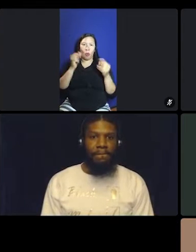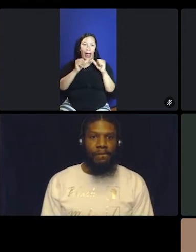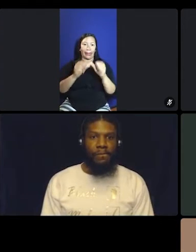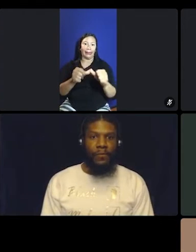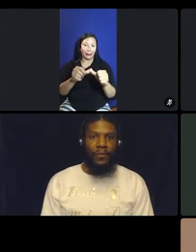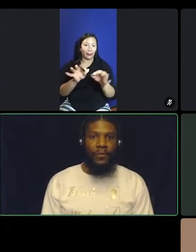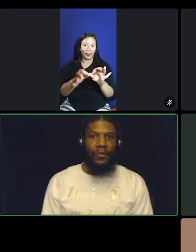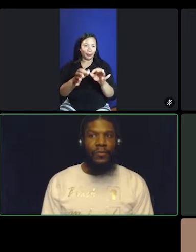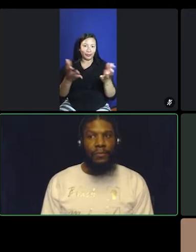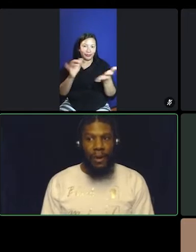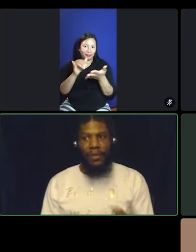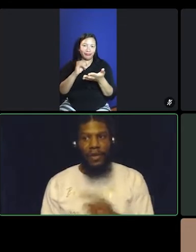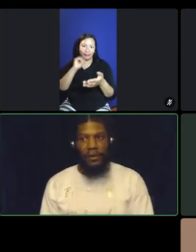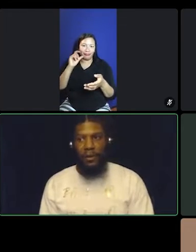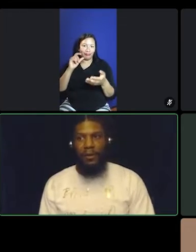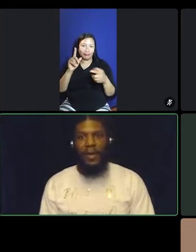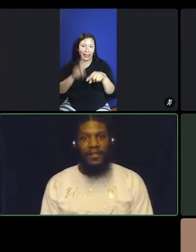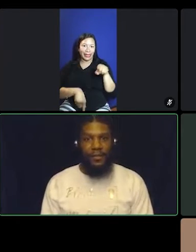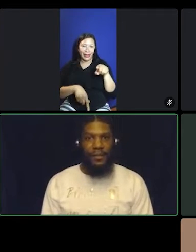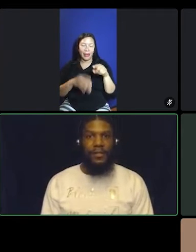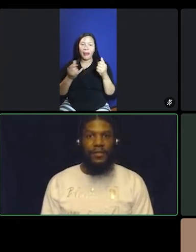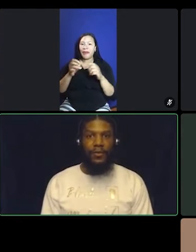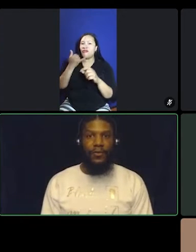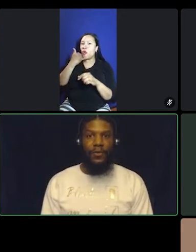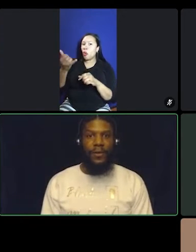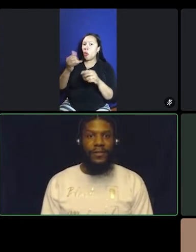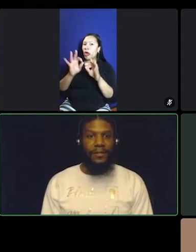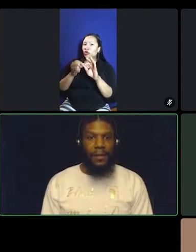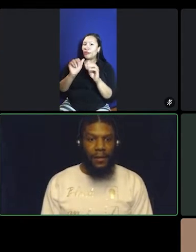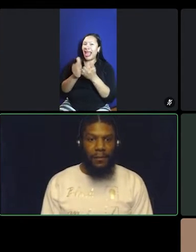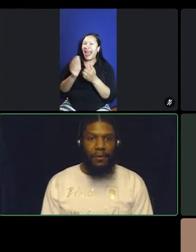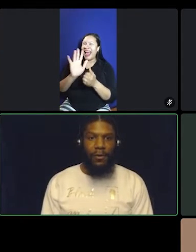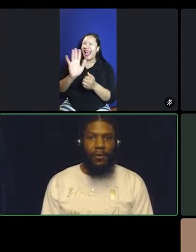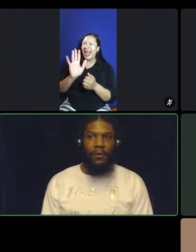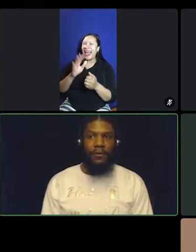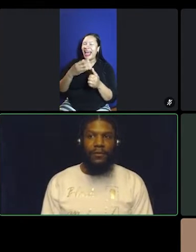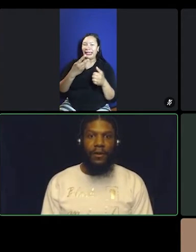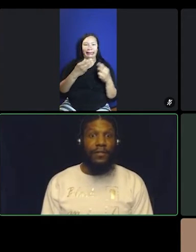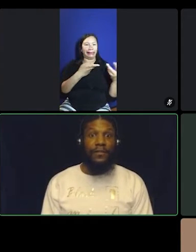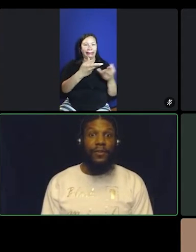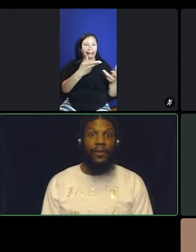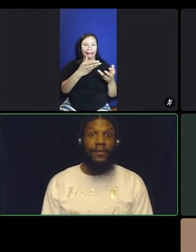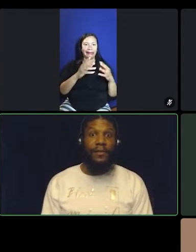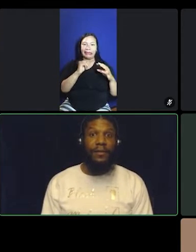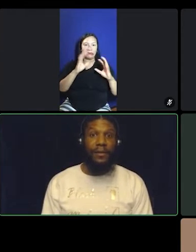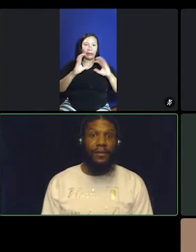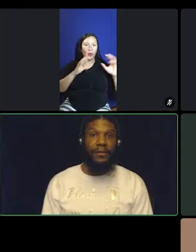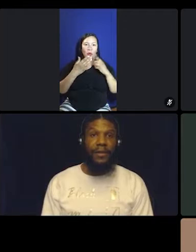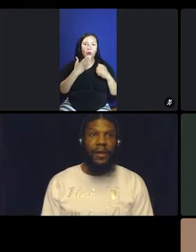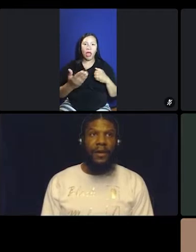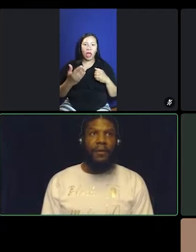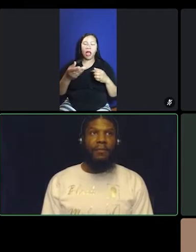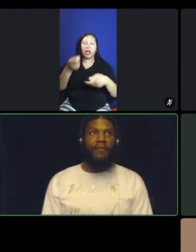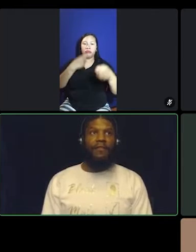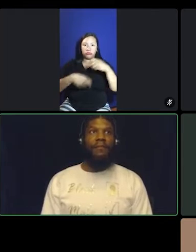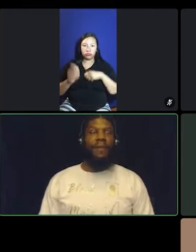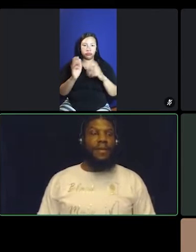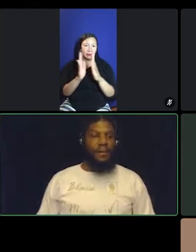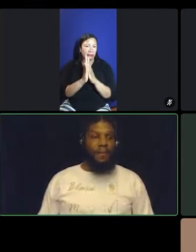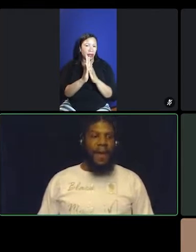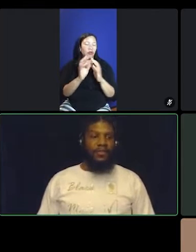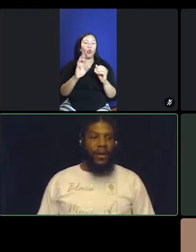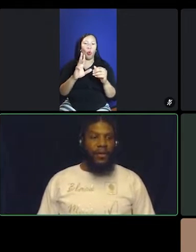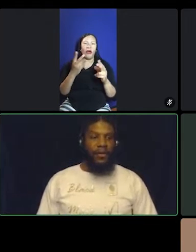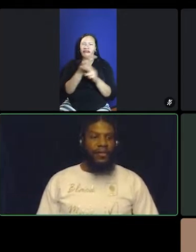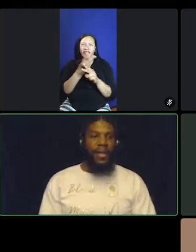Right. You would probably have to call the agency to request a sub or just figure out something else. But for